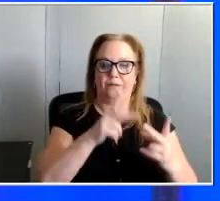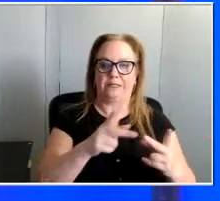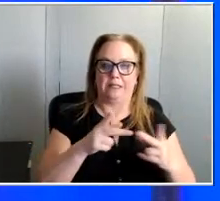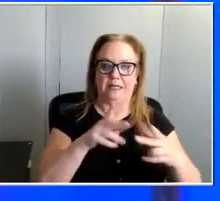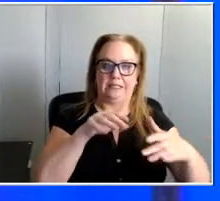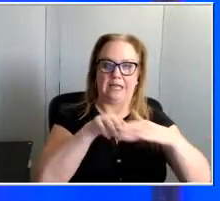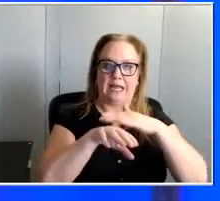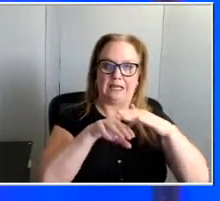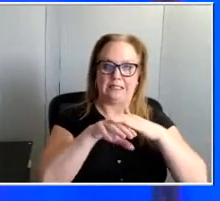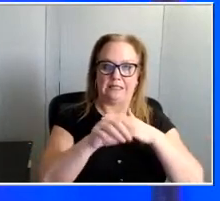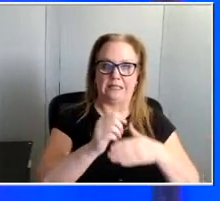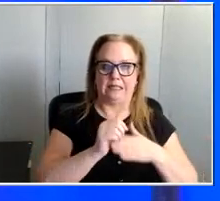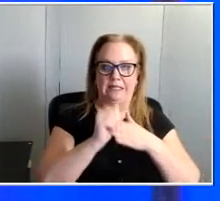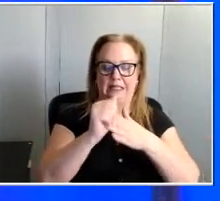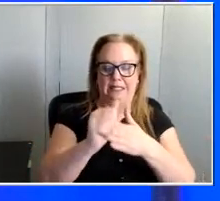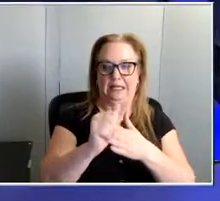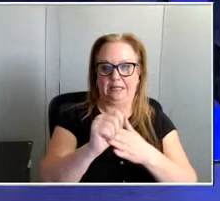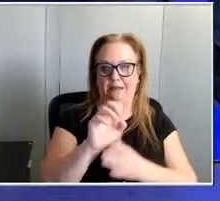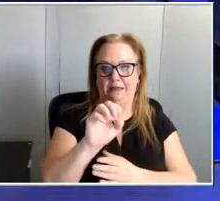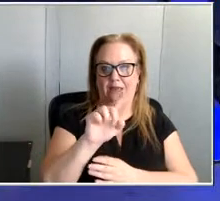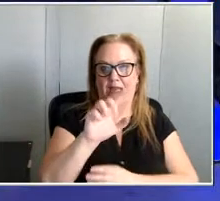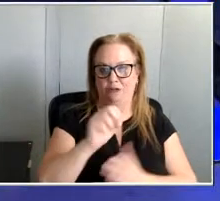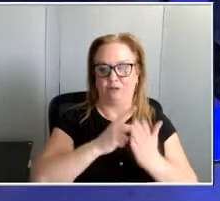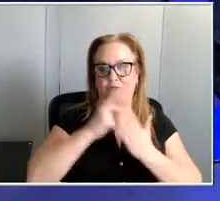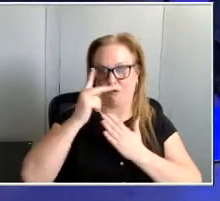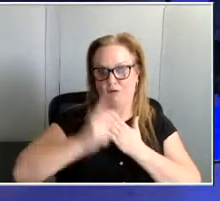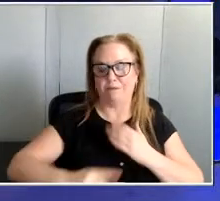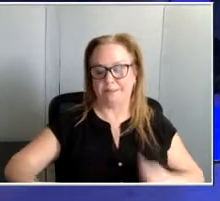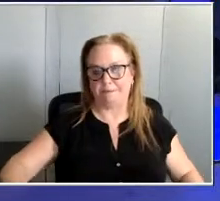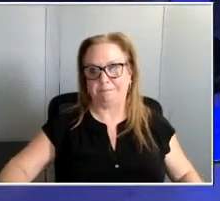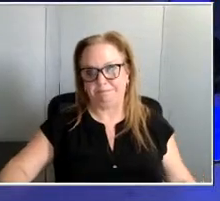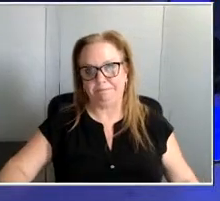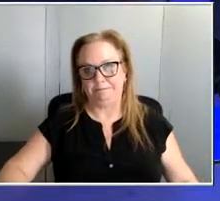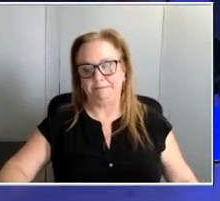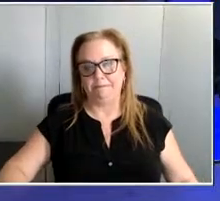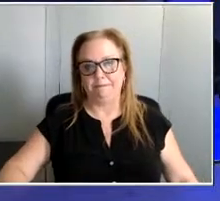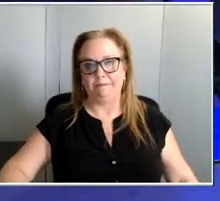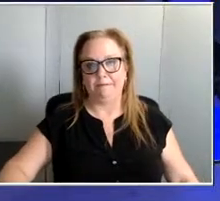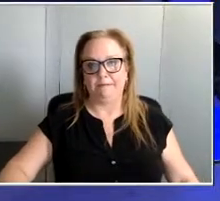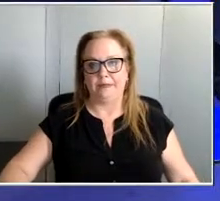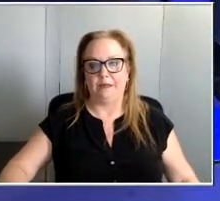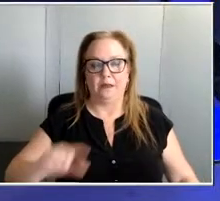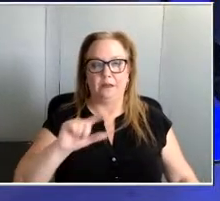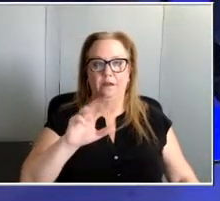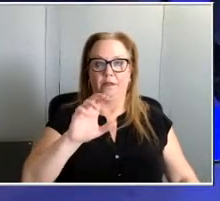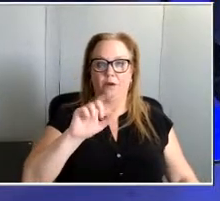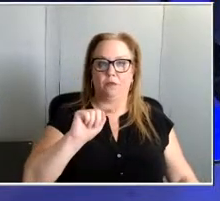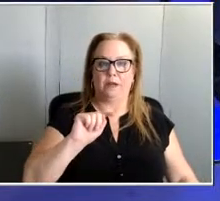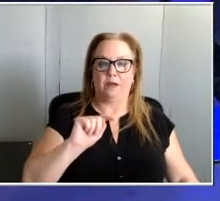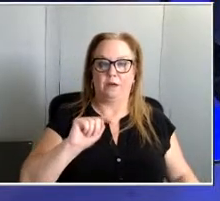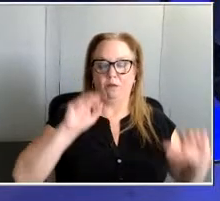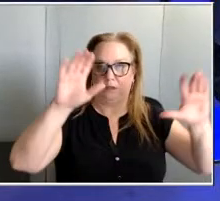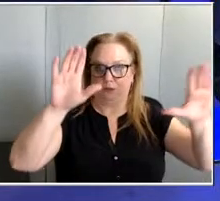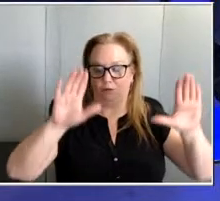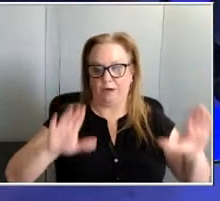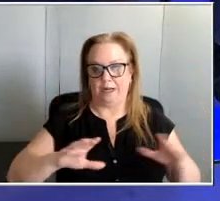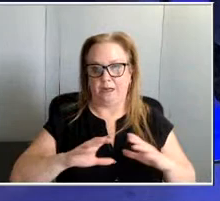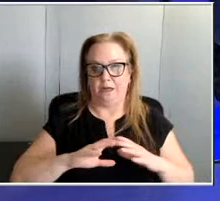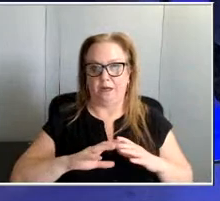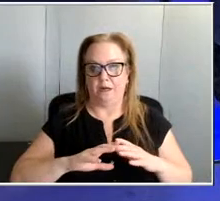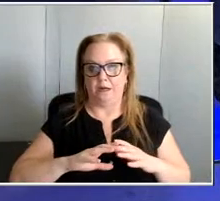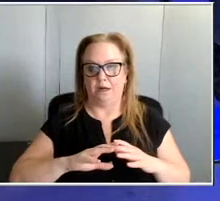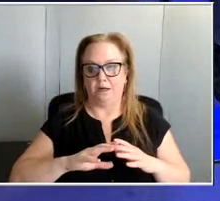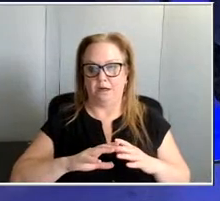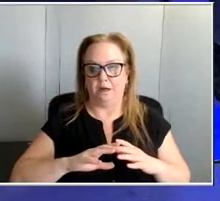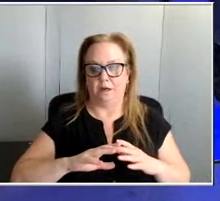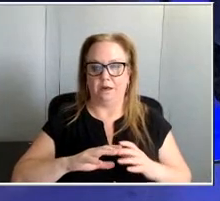of these leading-edge new programs. That's a really impressive story, and I think the grant was great. We should also talk about the